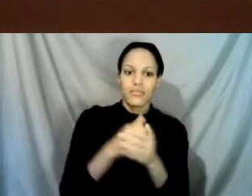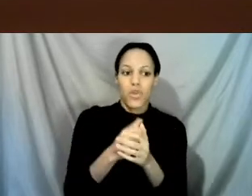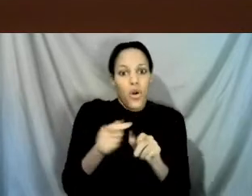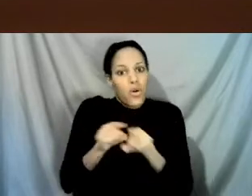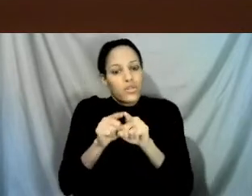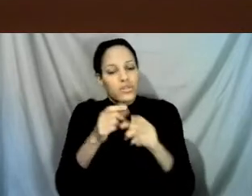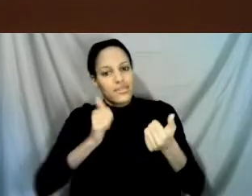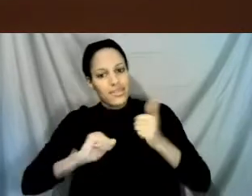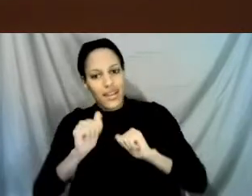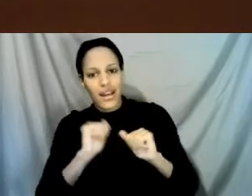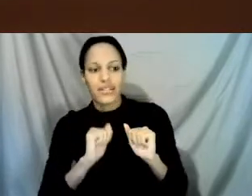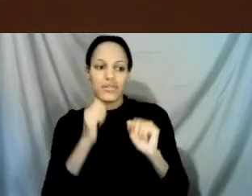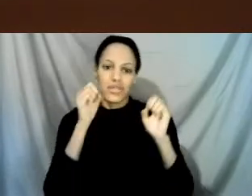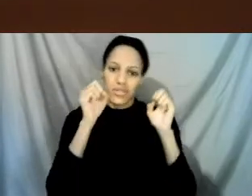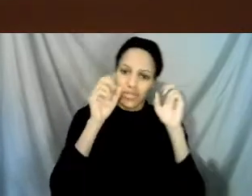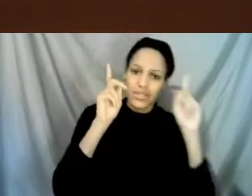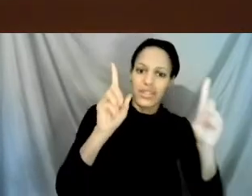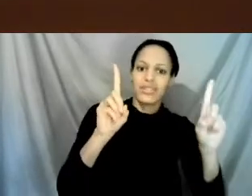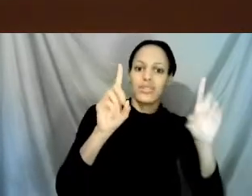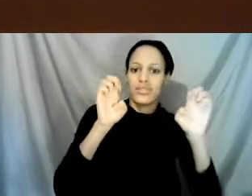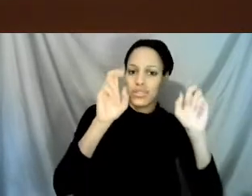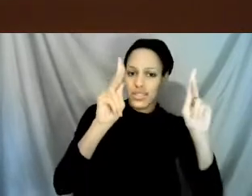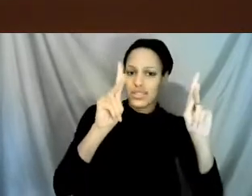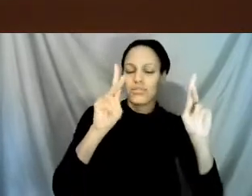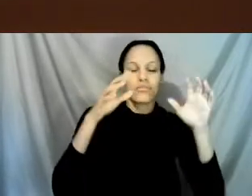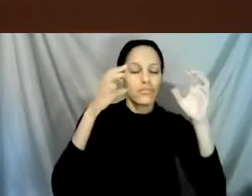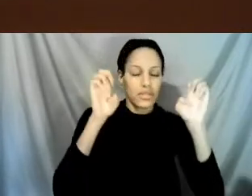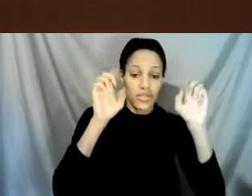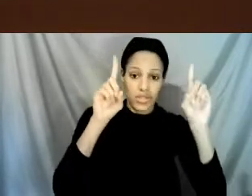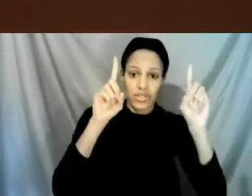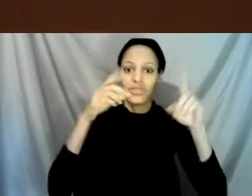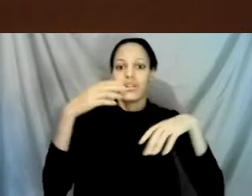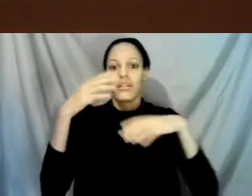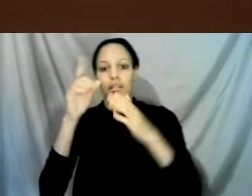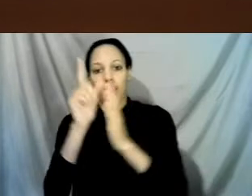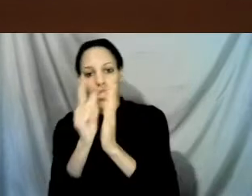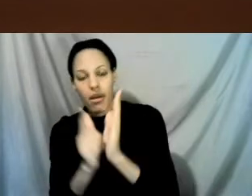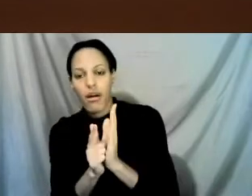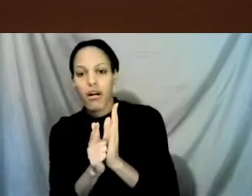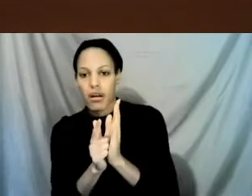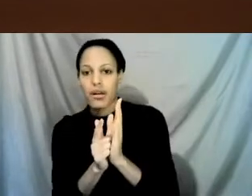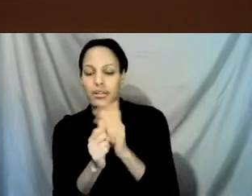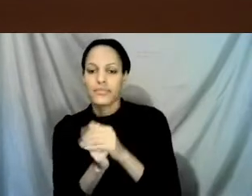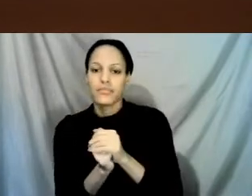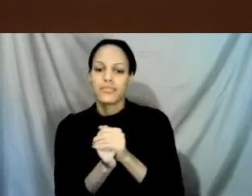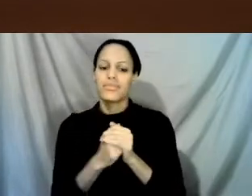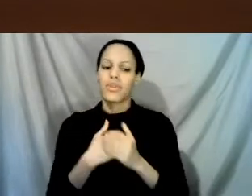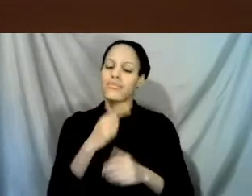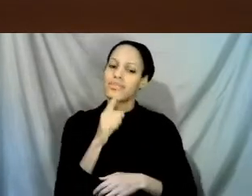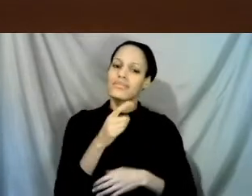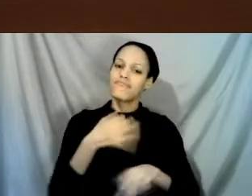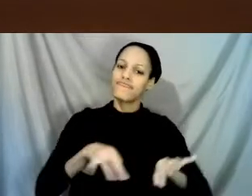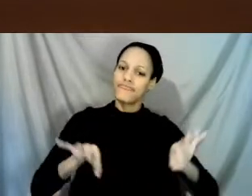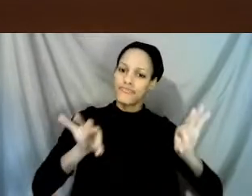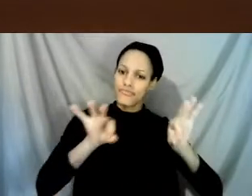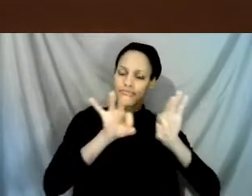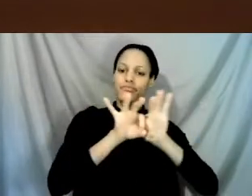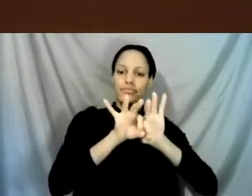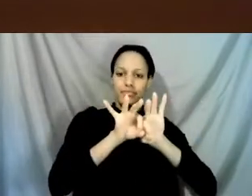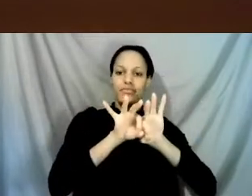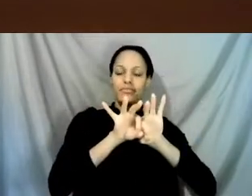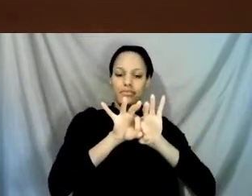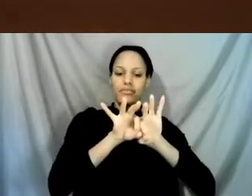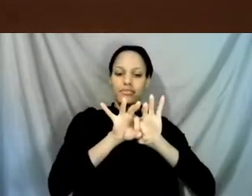and law and economics and all kinds of things. So that's one thing that I value about